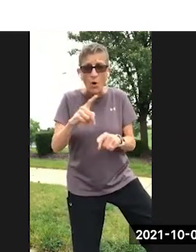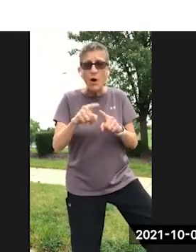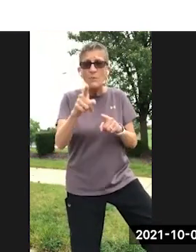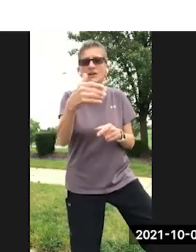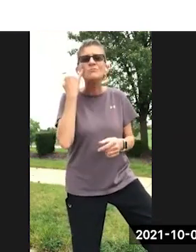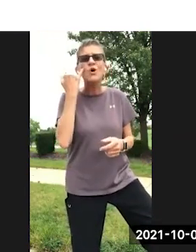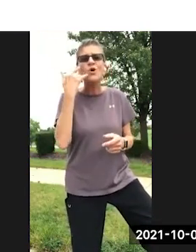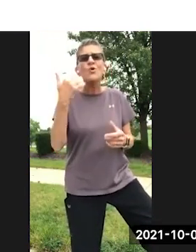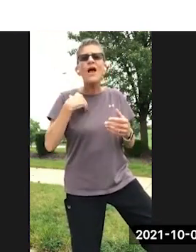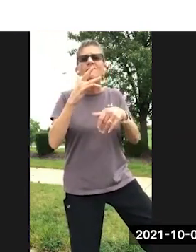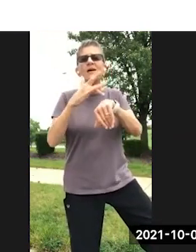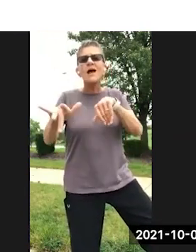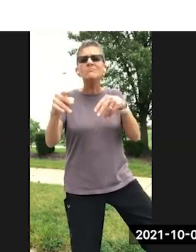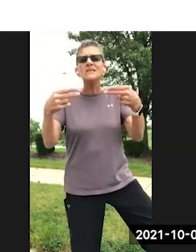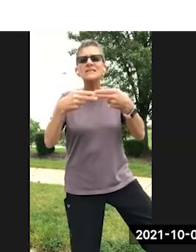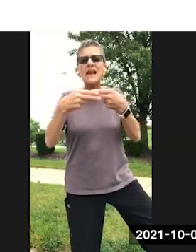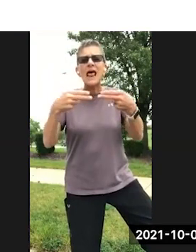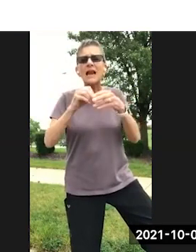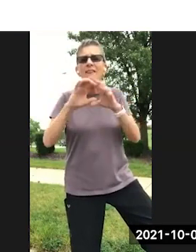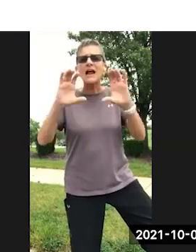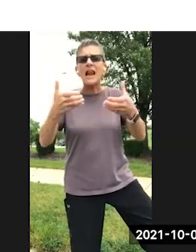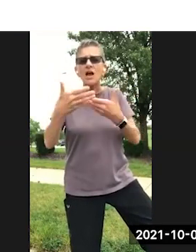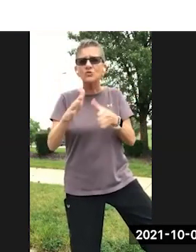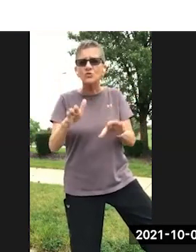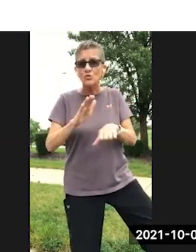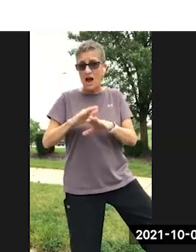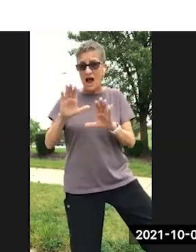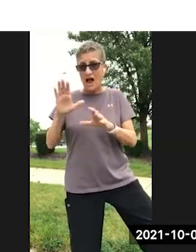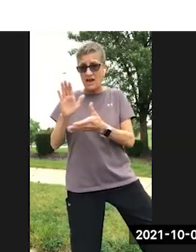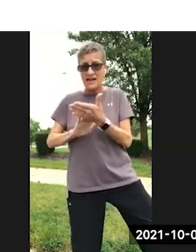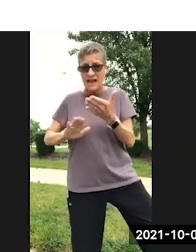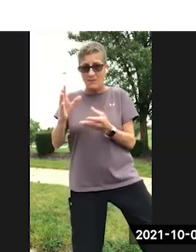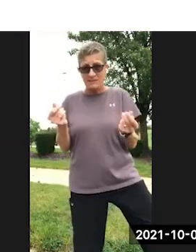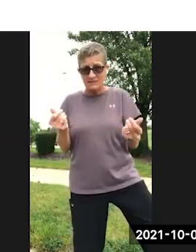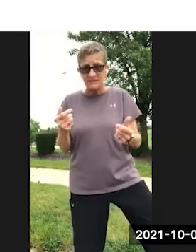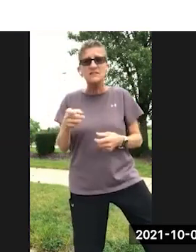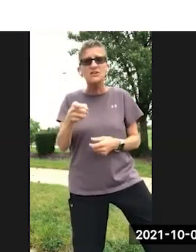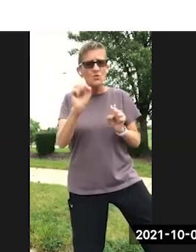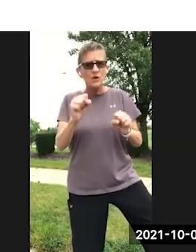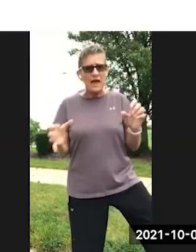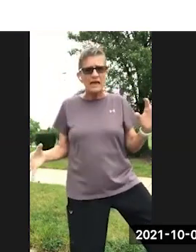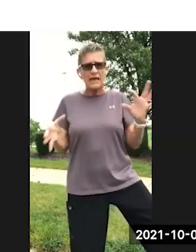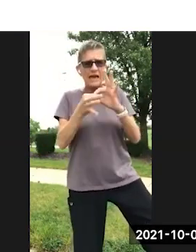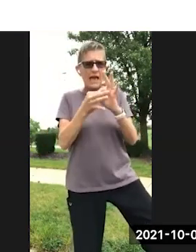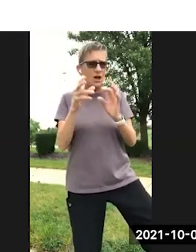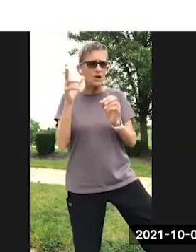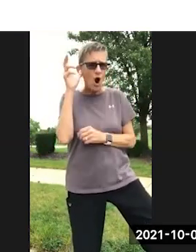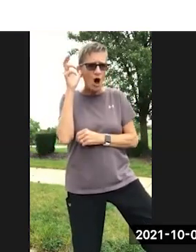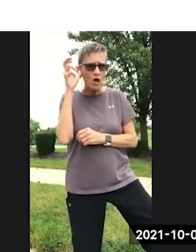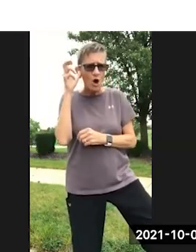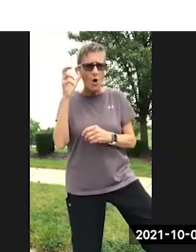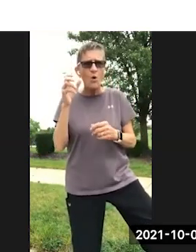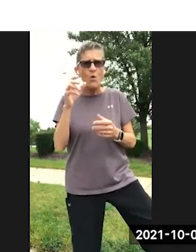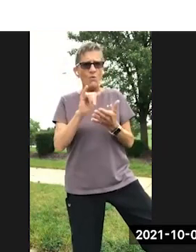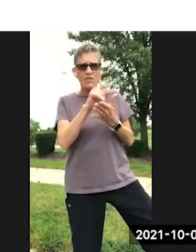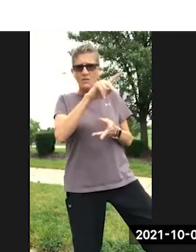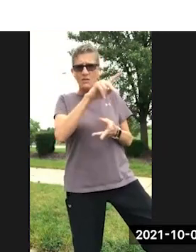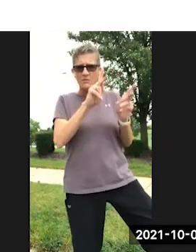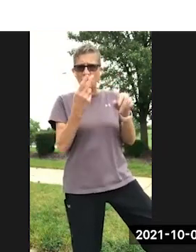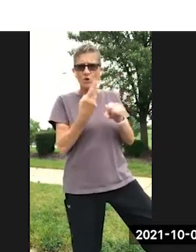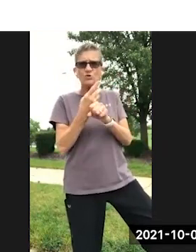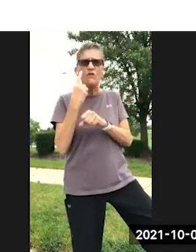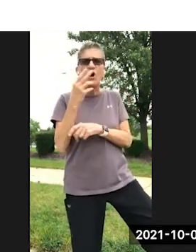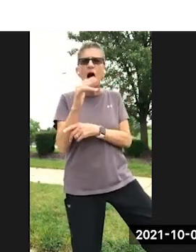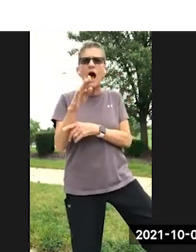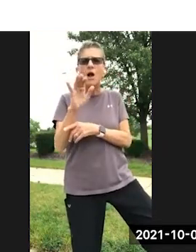slide up in the classrooms on campus, you can connect the audio that people were using for hybrid classes